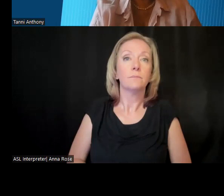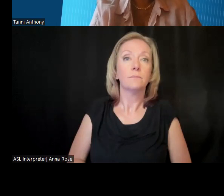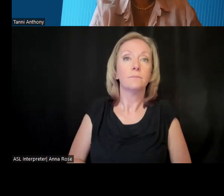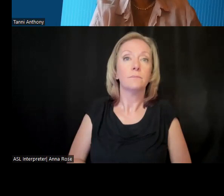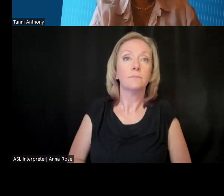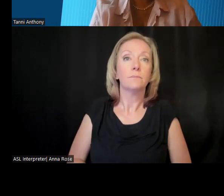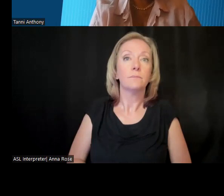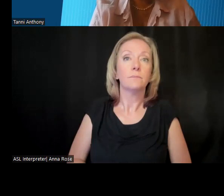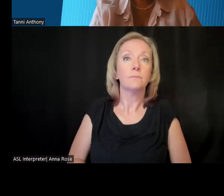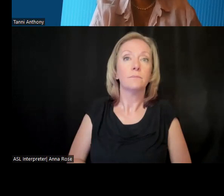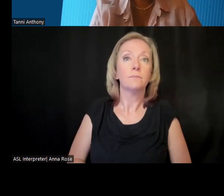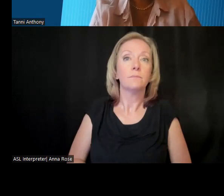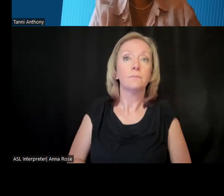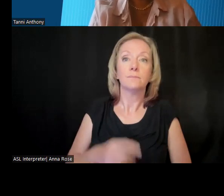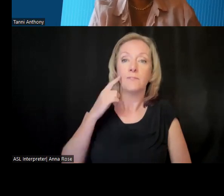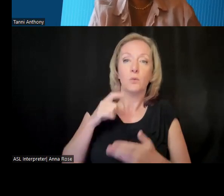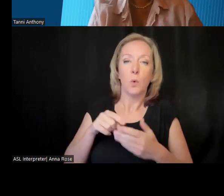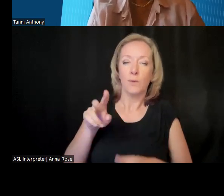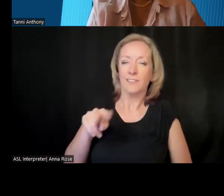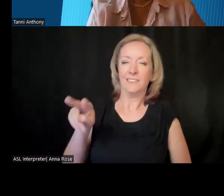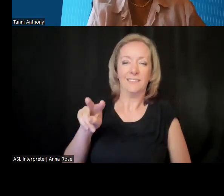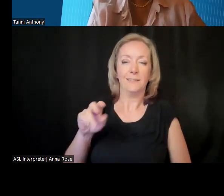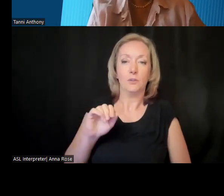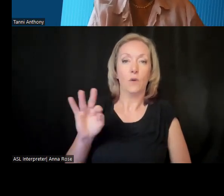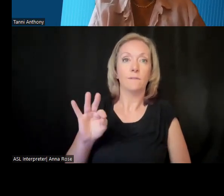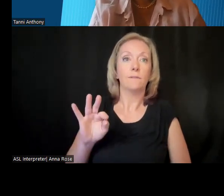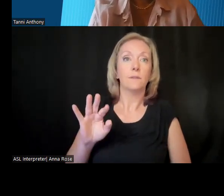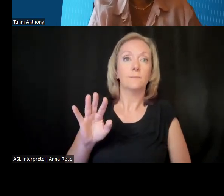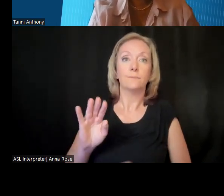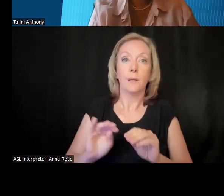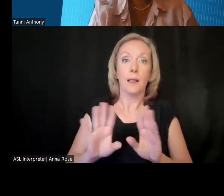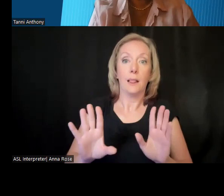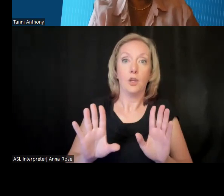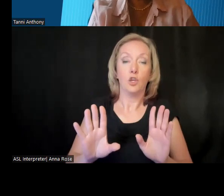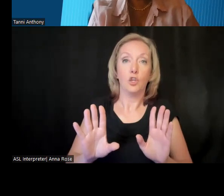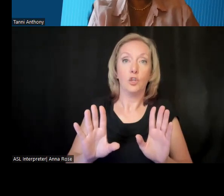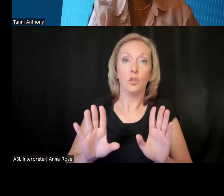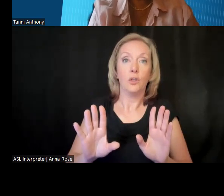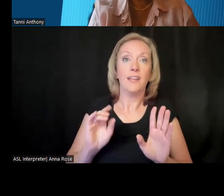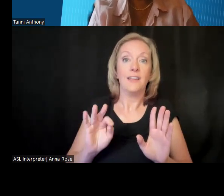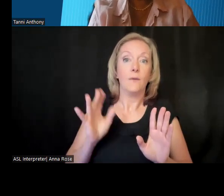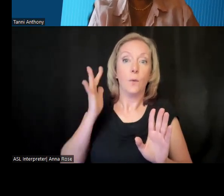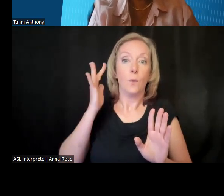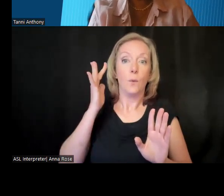might give us a sense of maybe something's going on. So very clearly, if we see an absence of the pinna or the